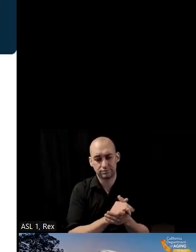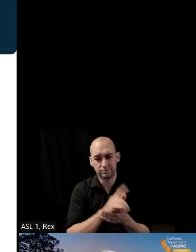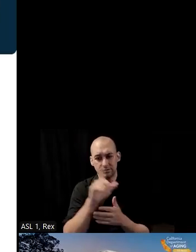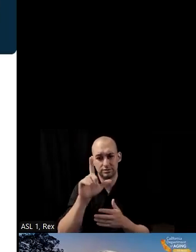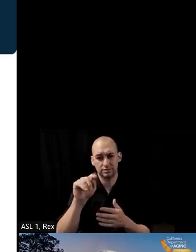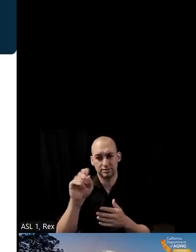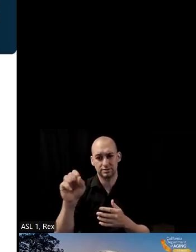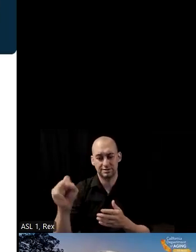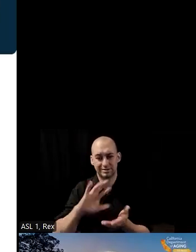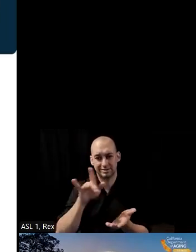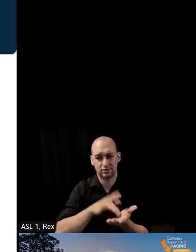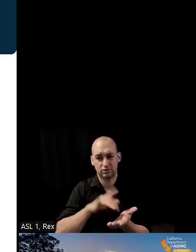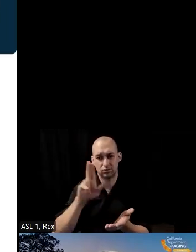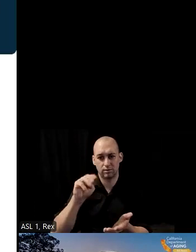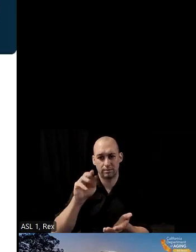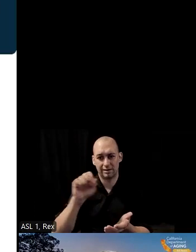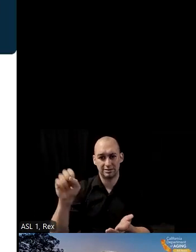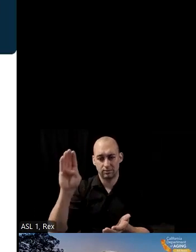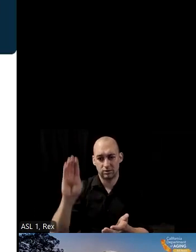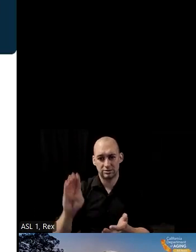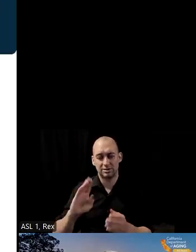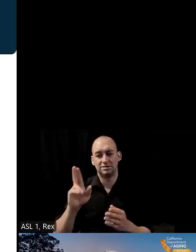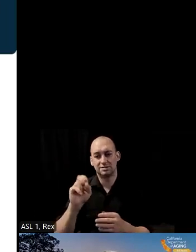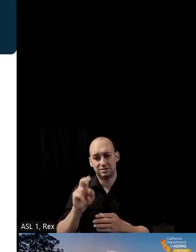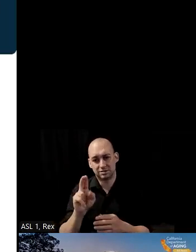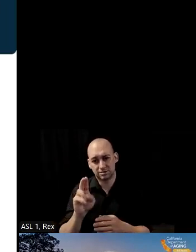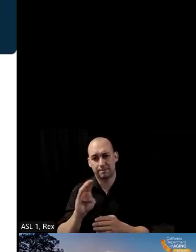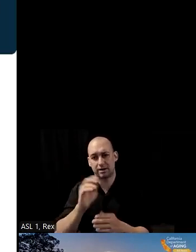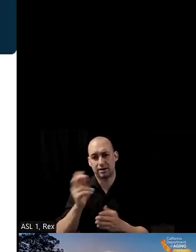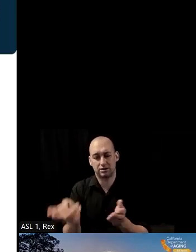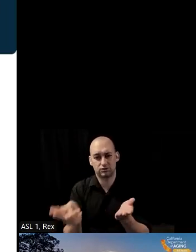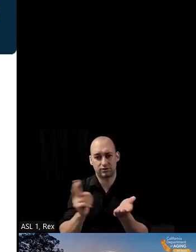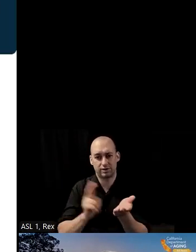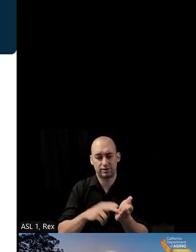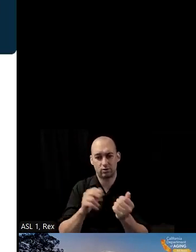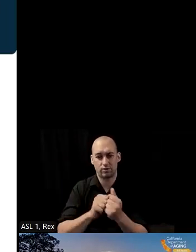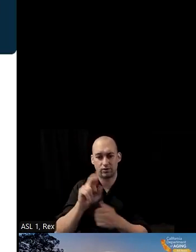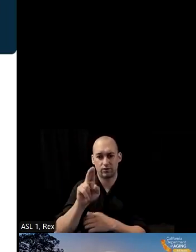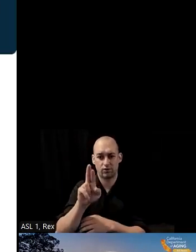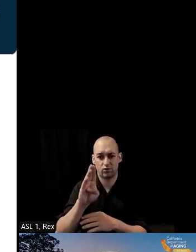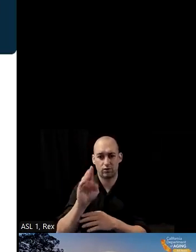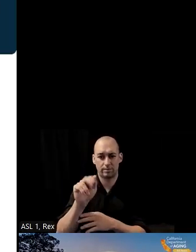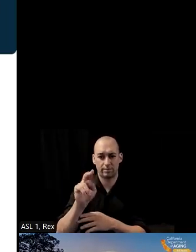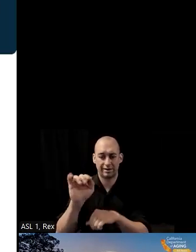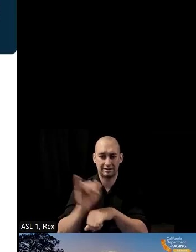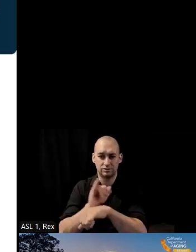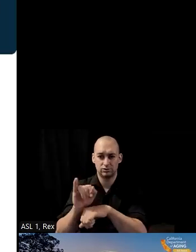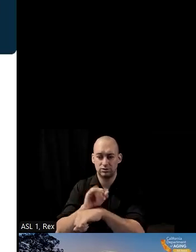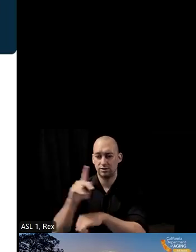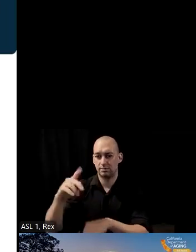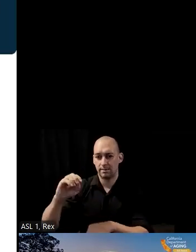at UMass Boston, also subcontracted with Urban Institute to do a population